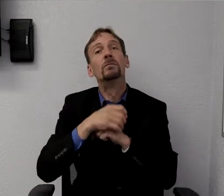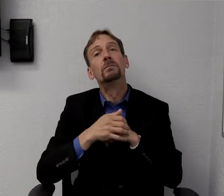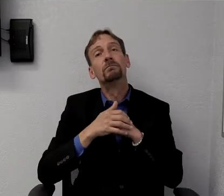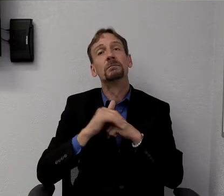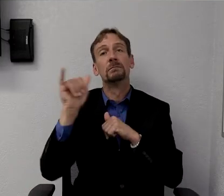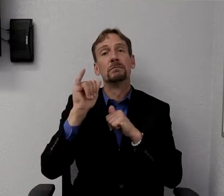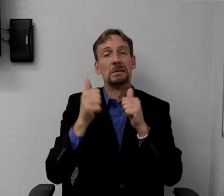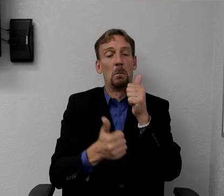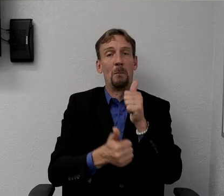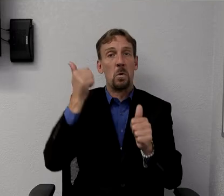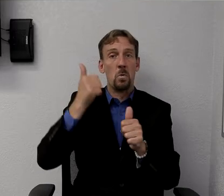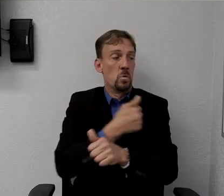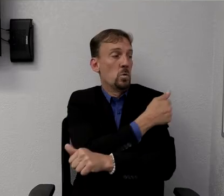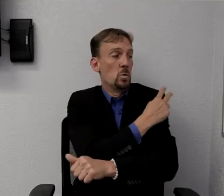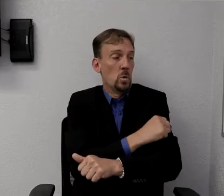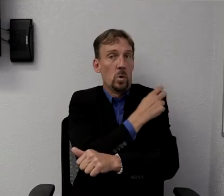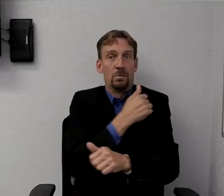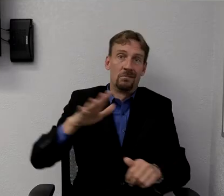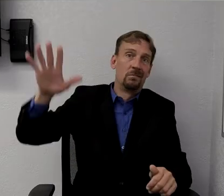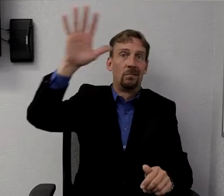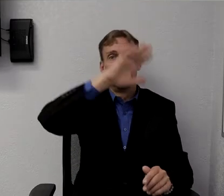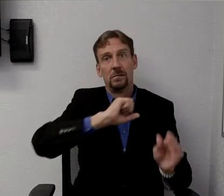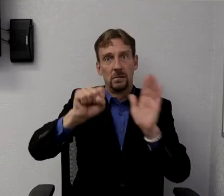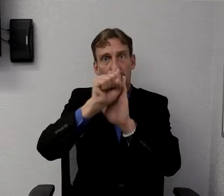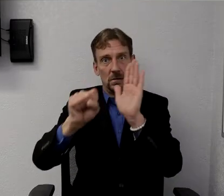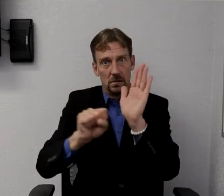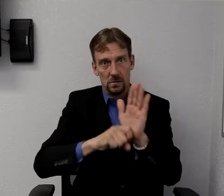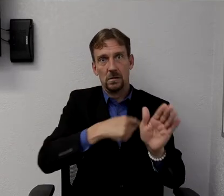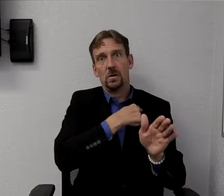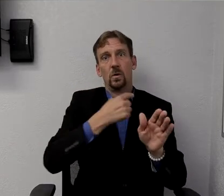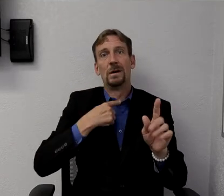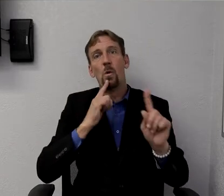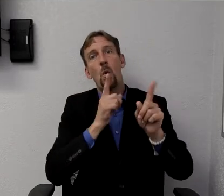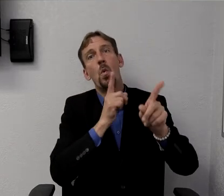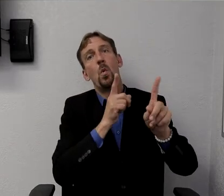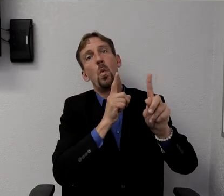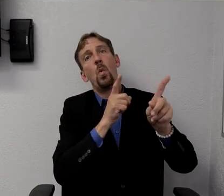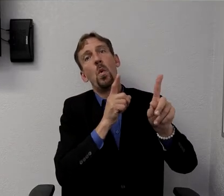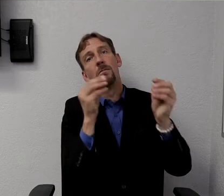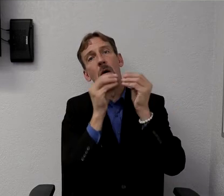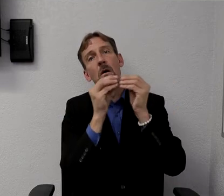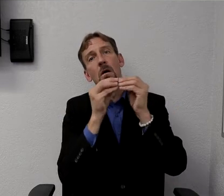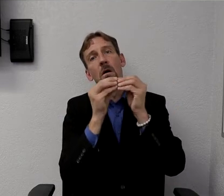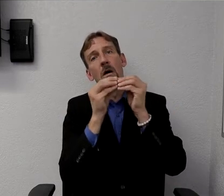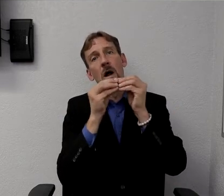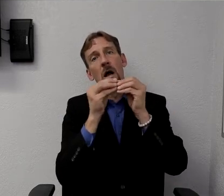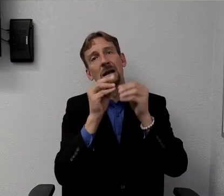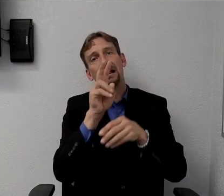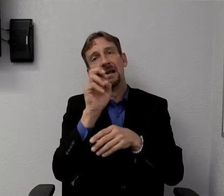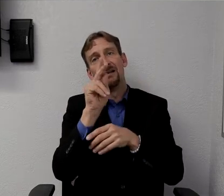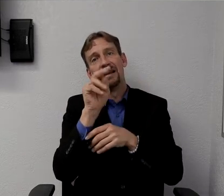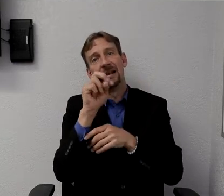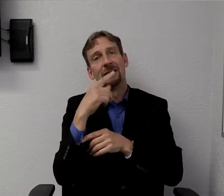the state, we're all putting in orders for additional ventilators. A ventilator costs about $35,000 for